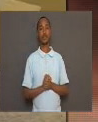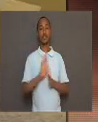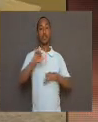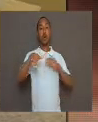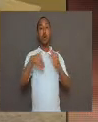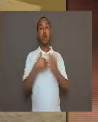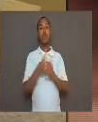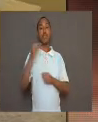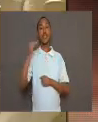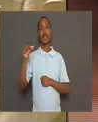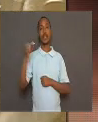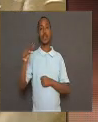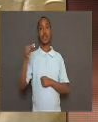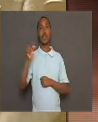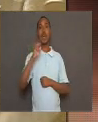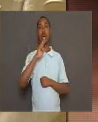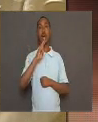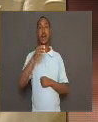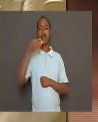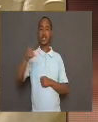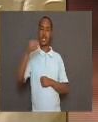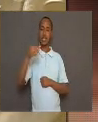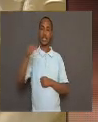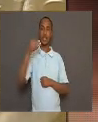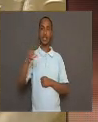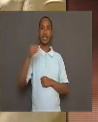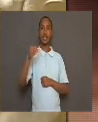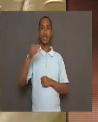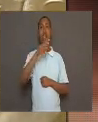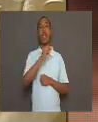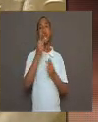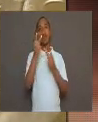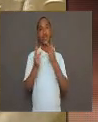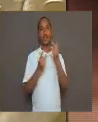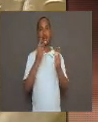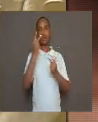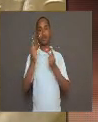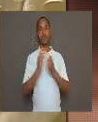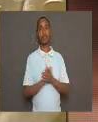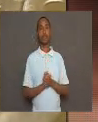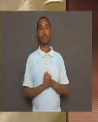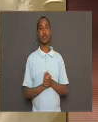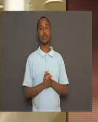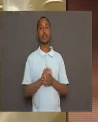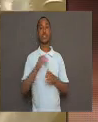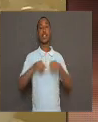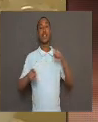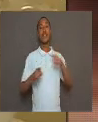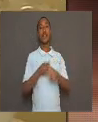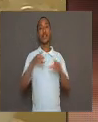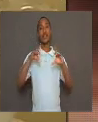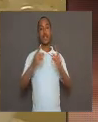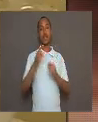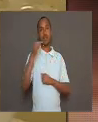All of the test tubes are then shaken and observed. In the first set